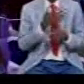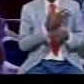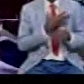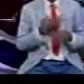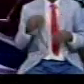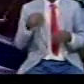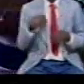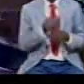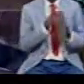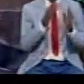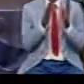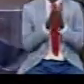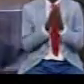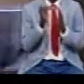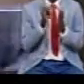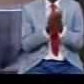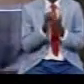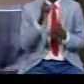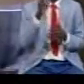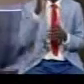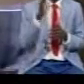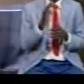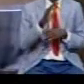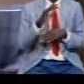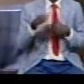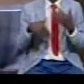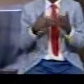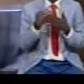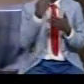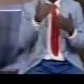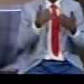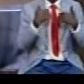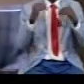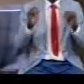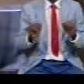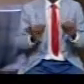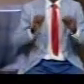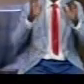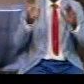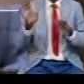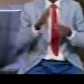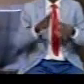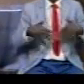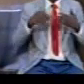pray that, Lord God, those who have surrendered their life to Jesus Christ,